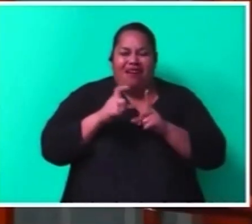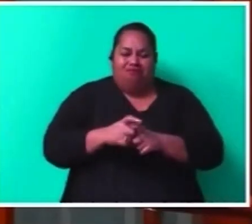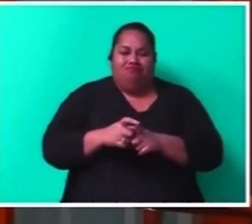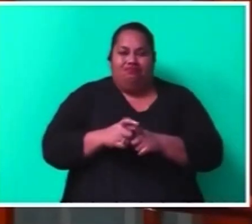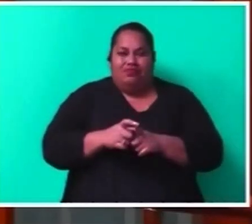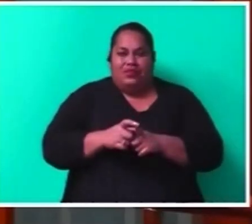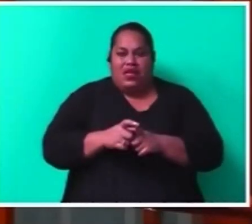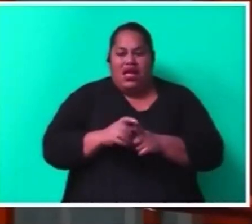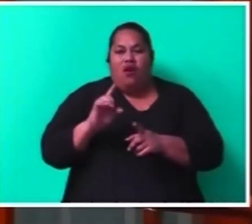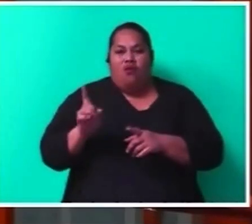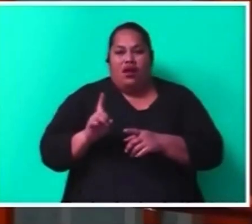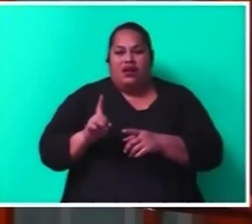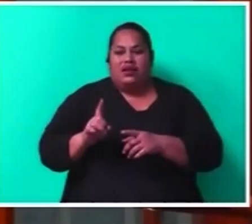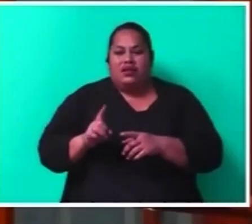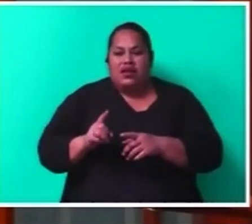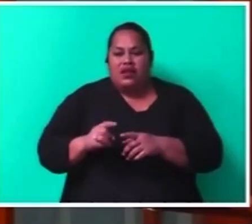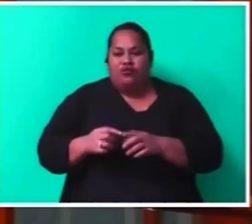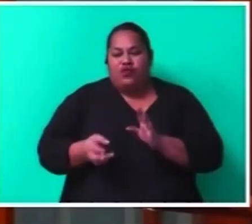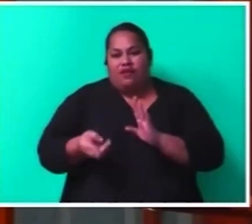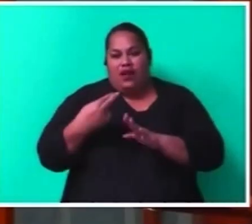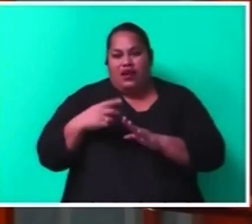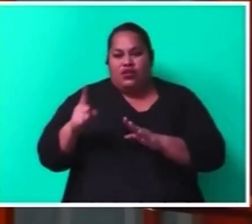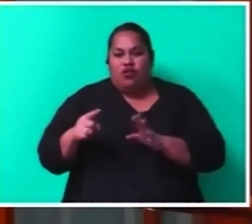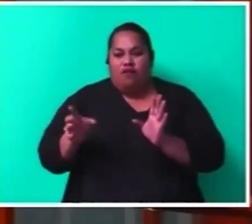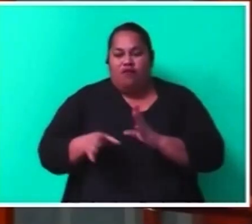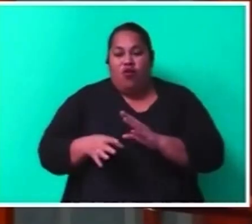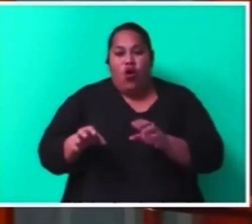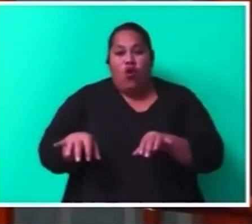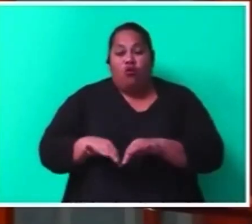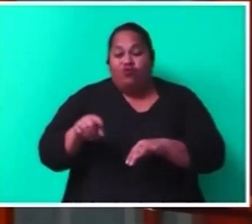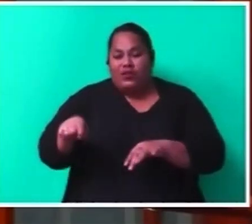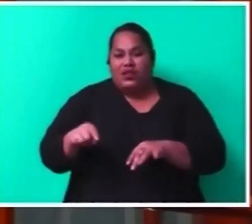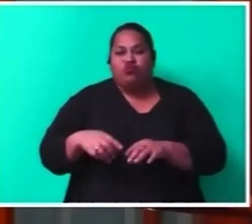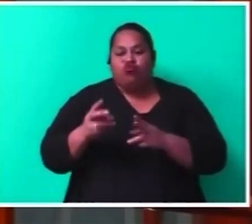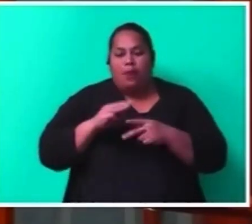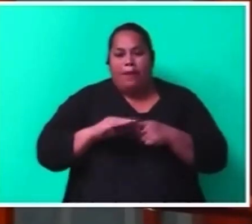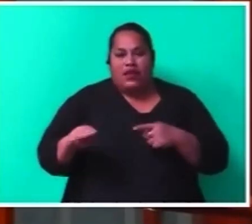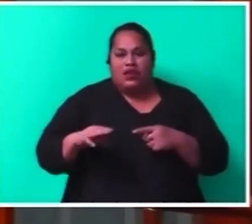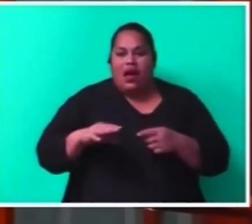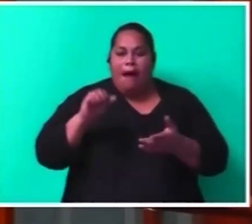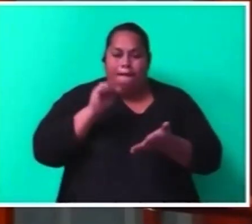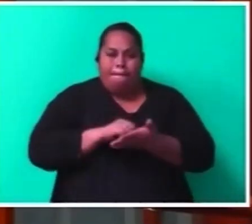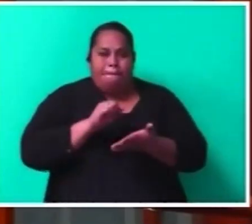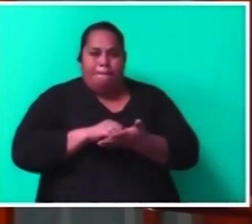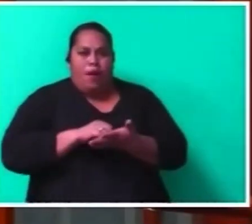revised CPI weights that make our inflation measure accurate and relevant.